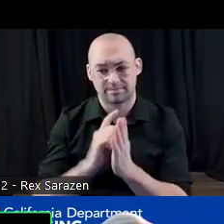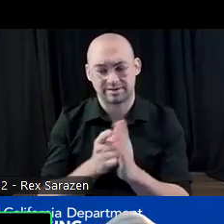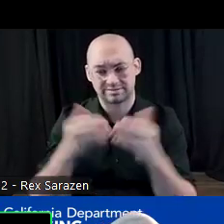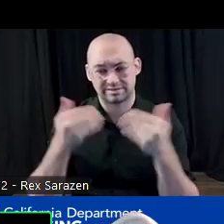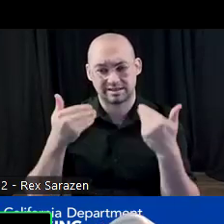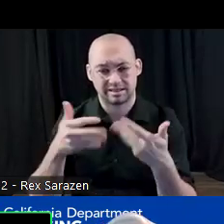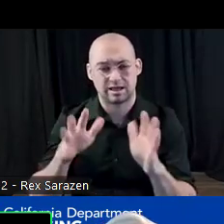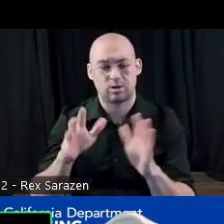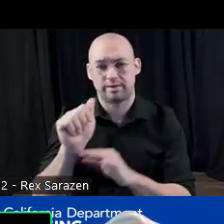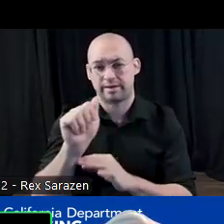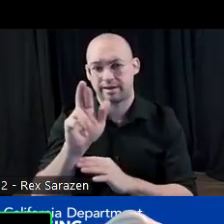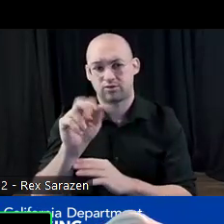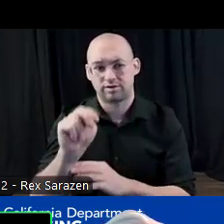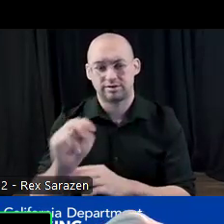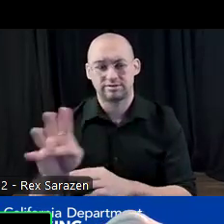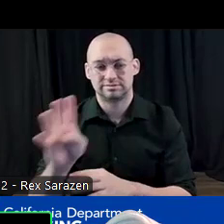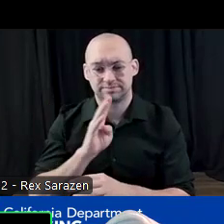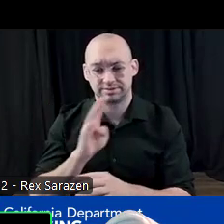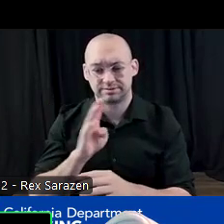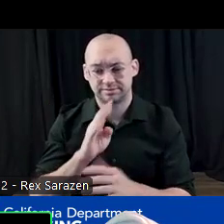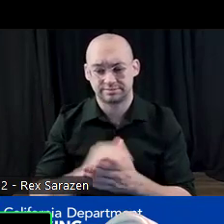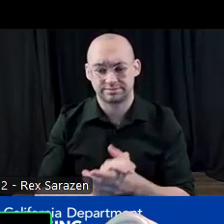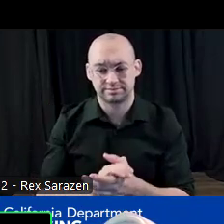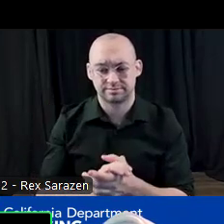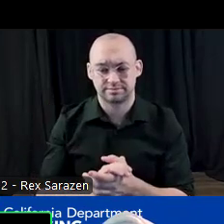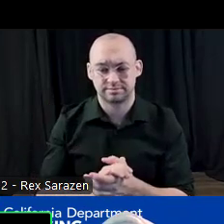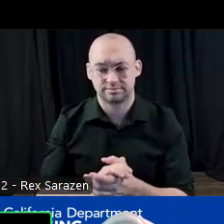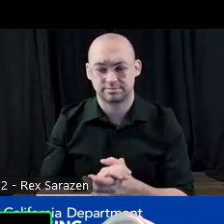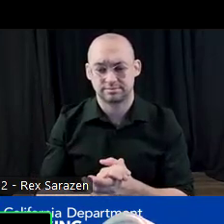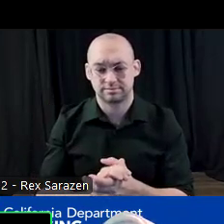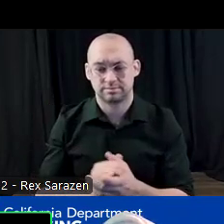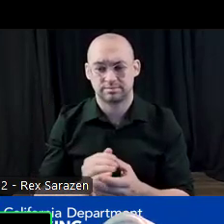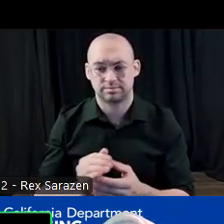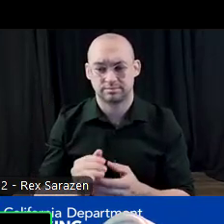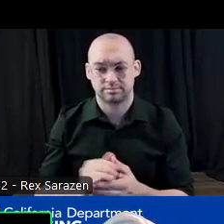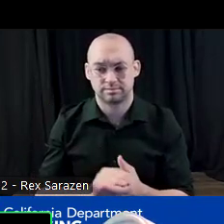course. Before we go on comment on break.